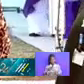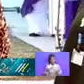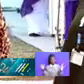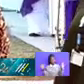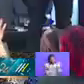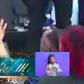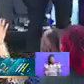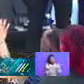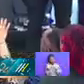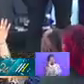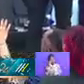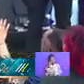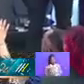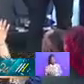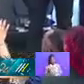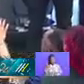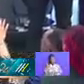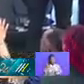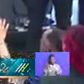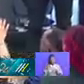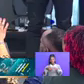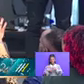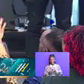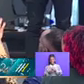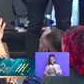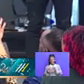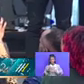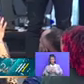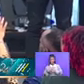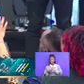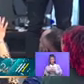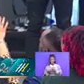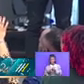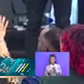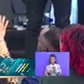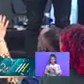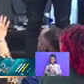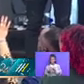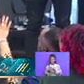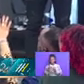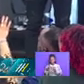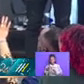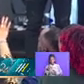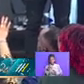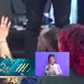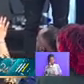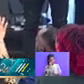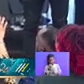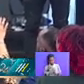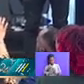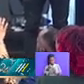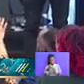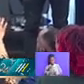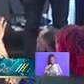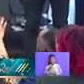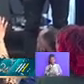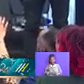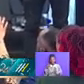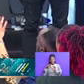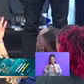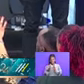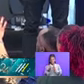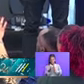be amazing because you have entered a season that whatever I have told you to do you will be